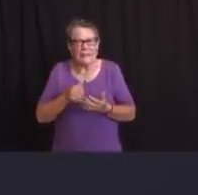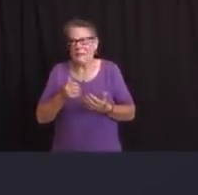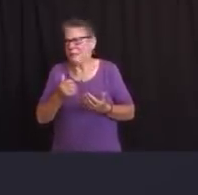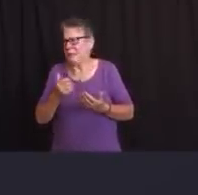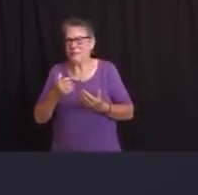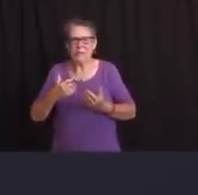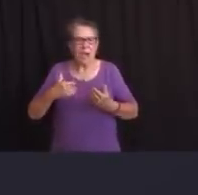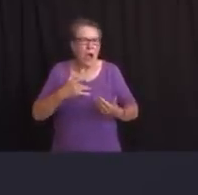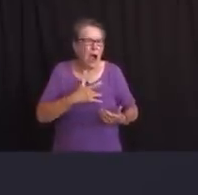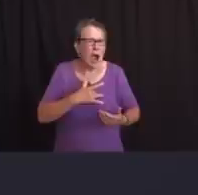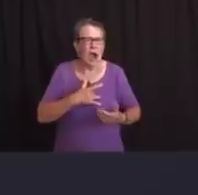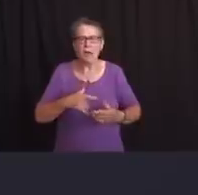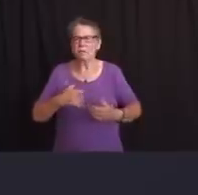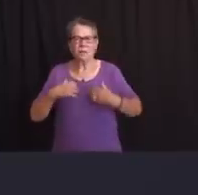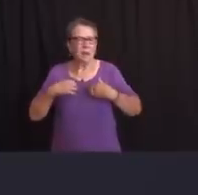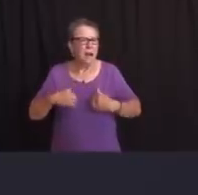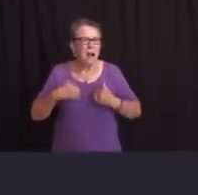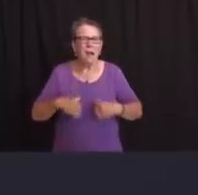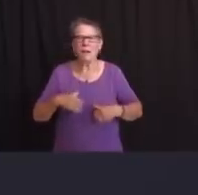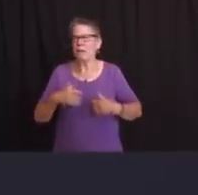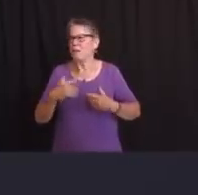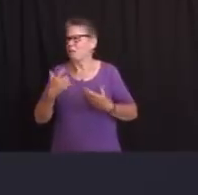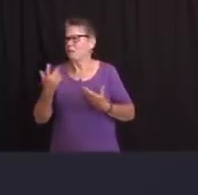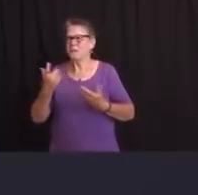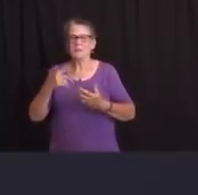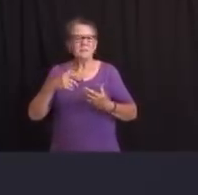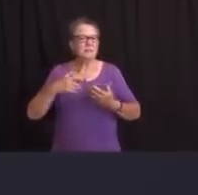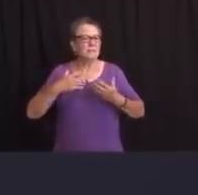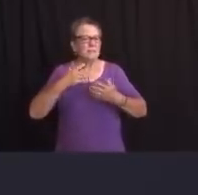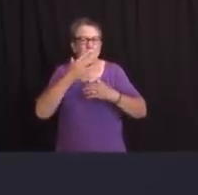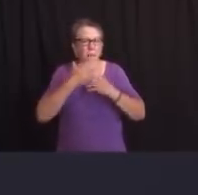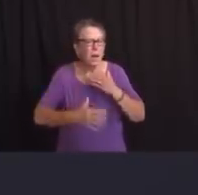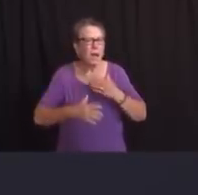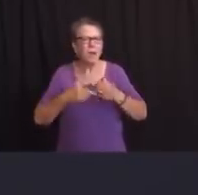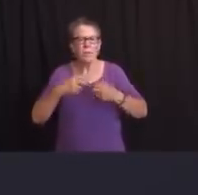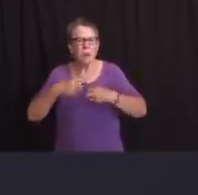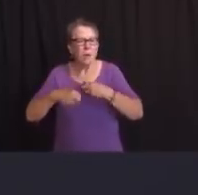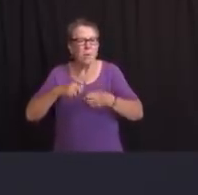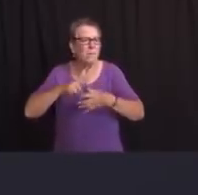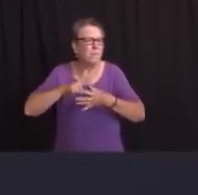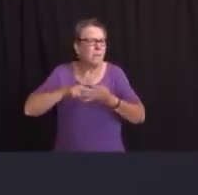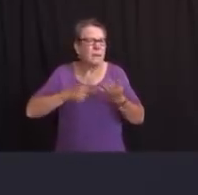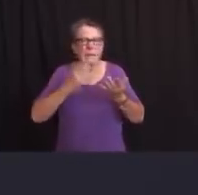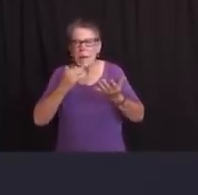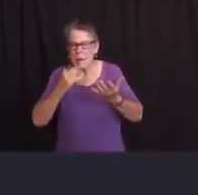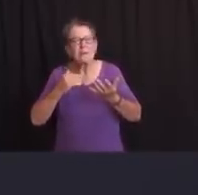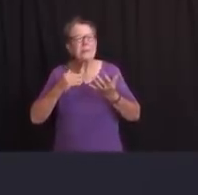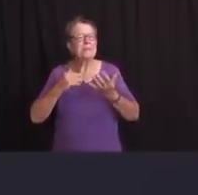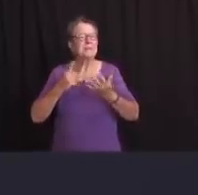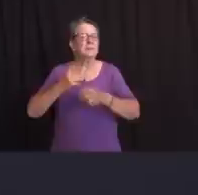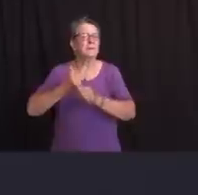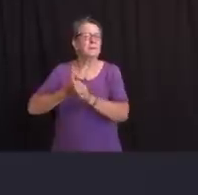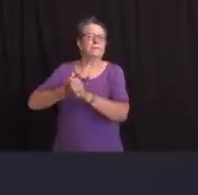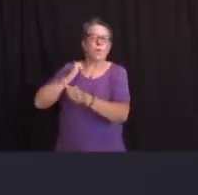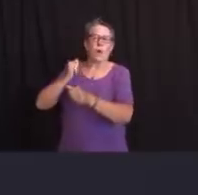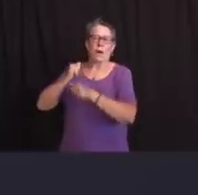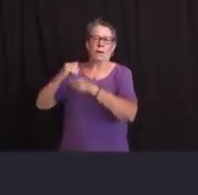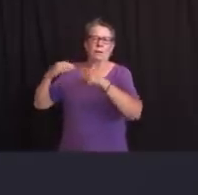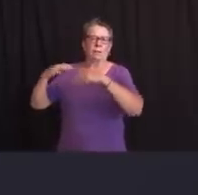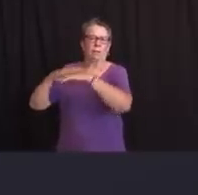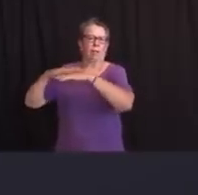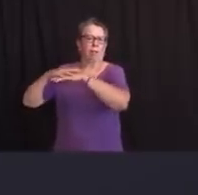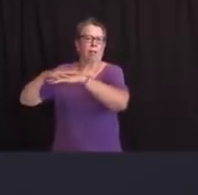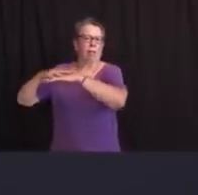Individuals should practice physical distancing, especially when they are unaware of the vaccination status of others. And as always, practice good